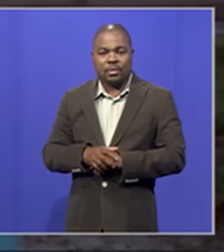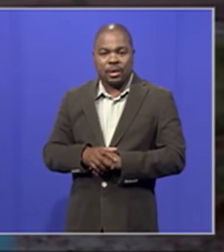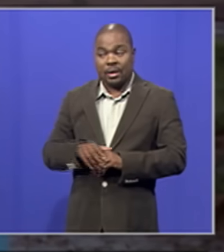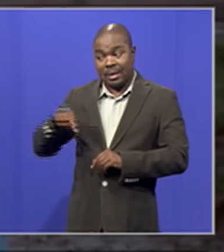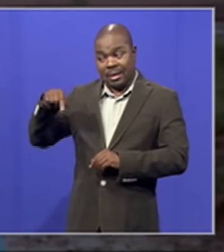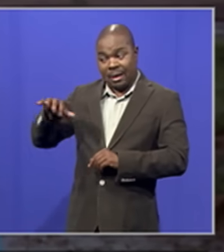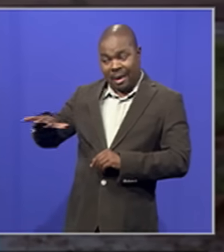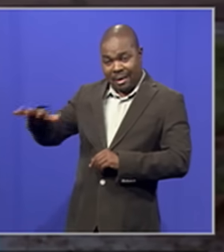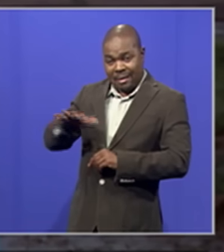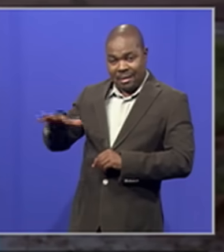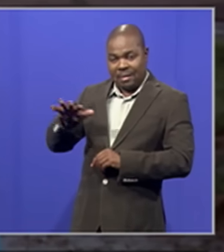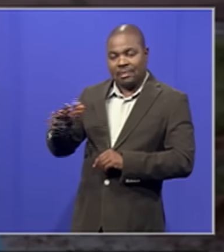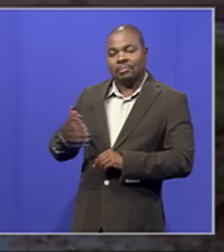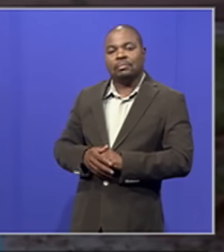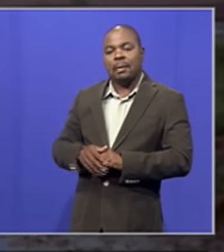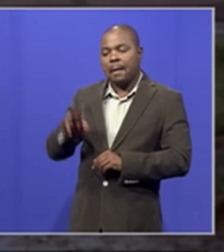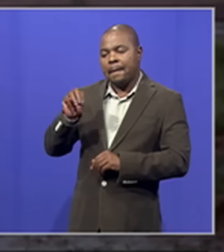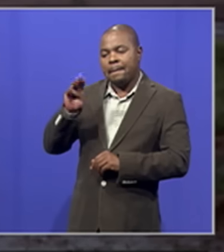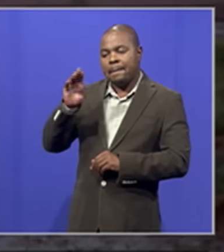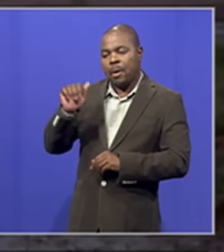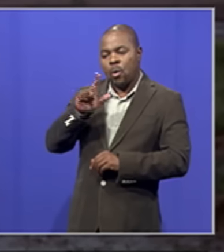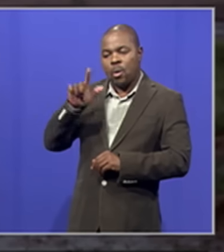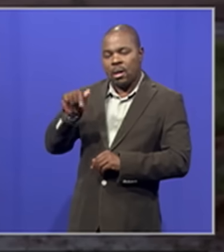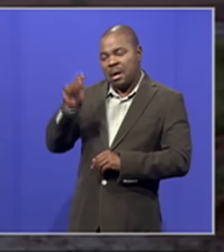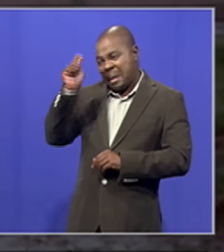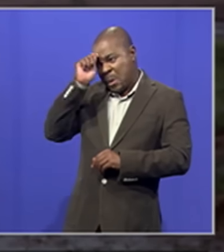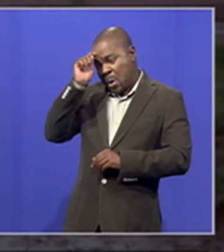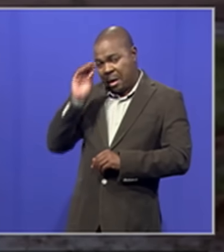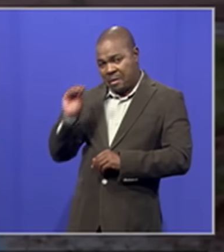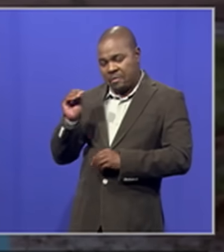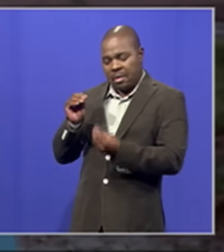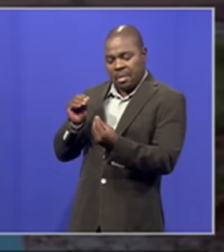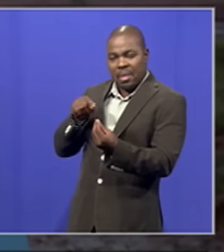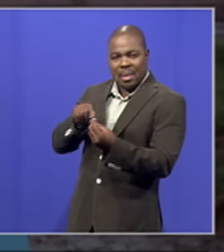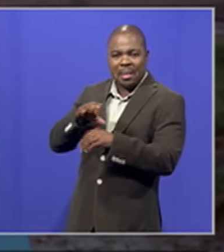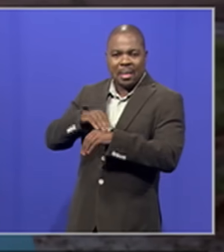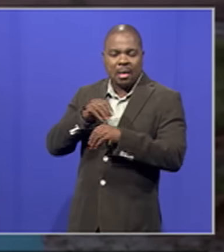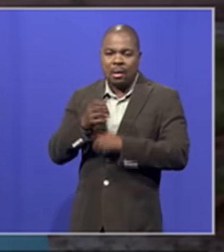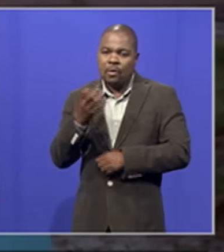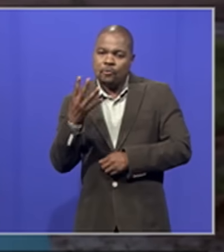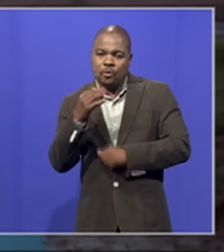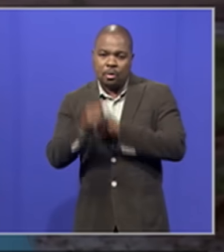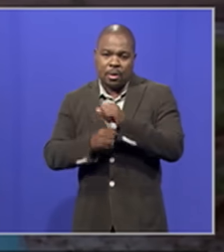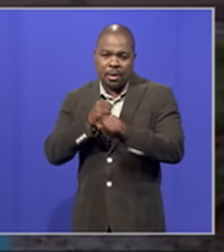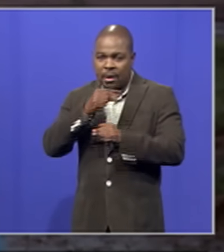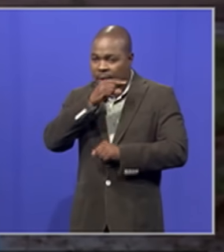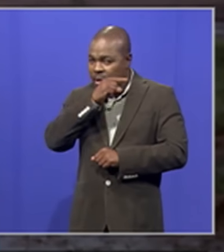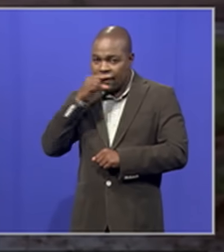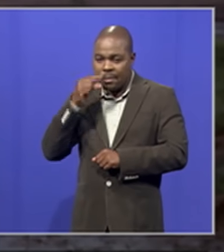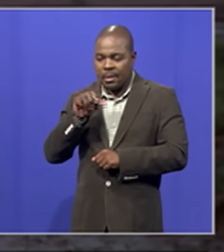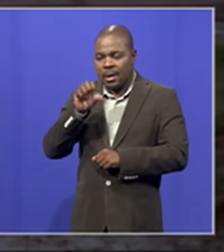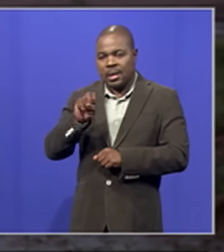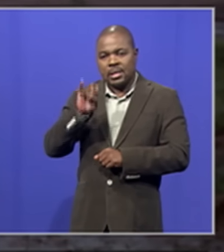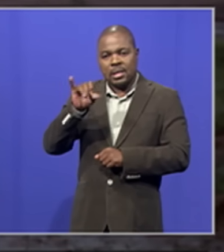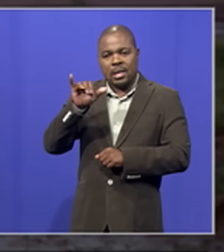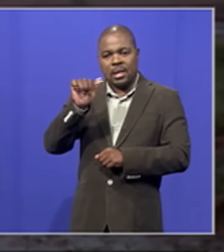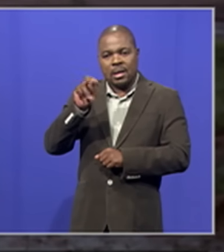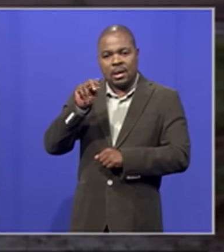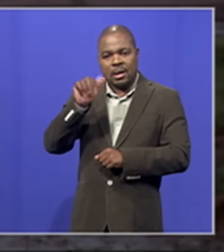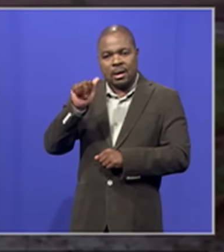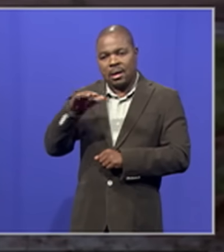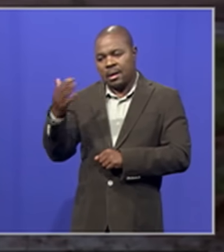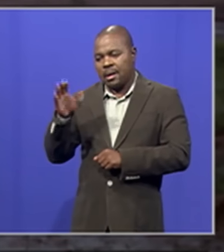re le mo go one motseselegae wa Mbaola go na le mosimanyana wa dingwaga di le 4 leina la gagwe ke Siyanda Baloyi o e leng gore